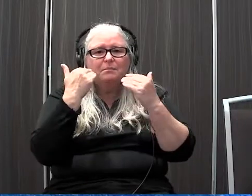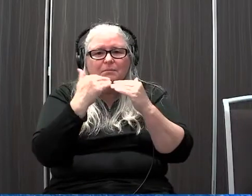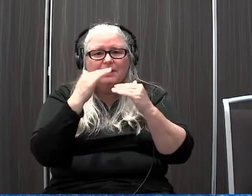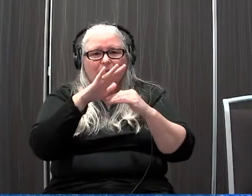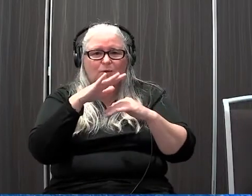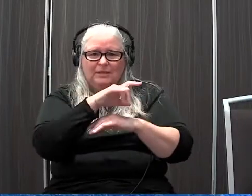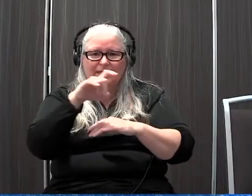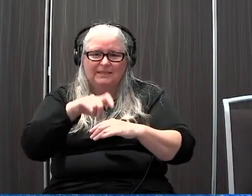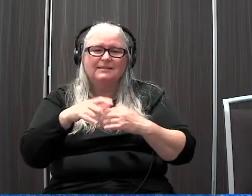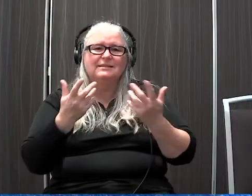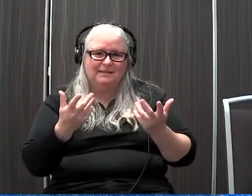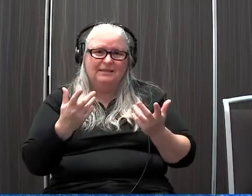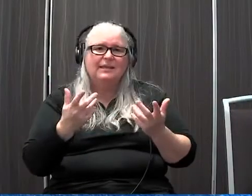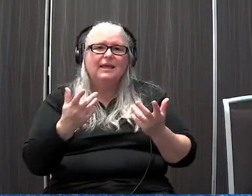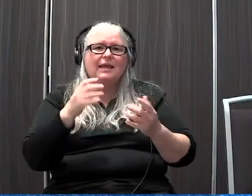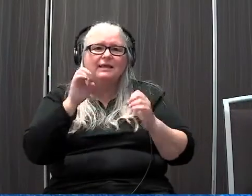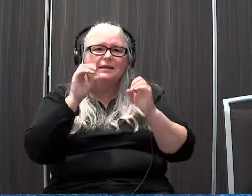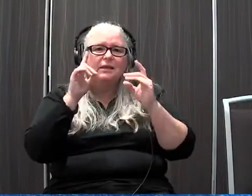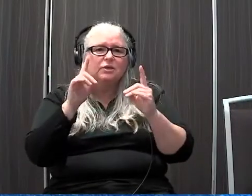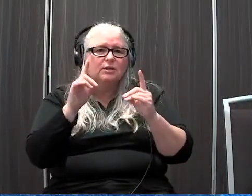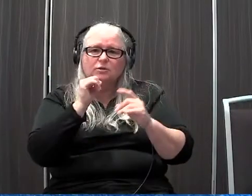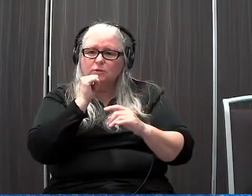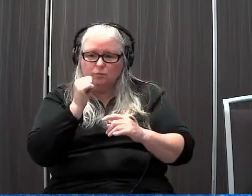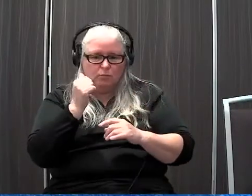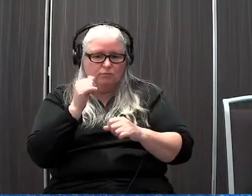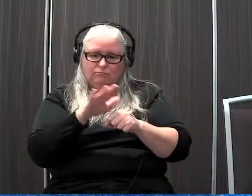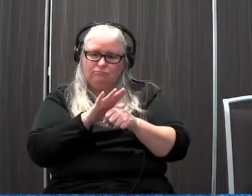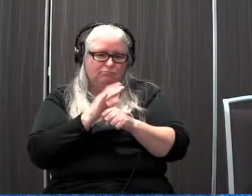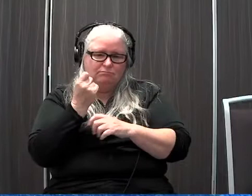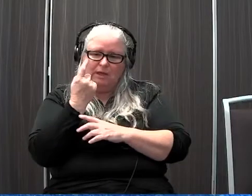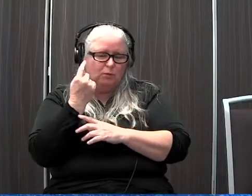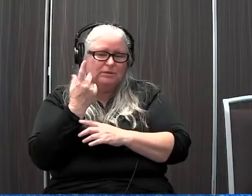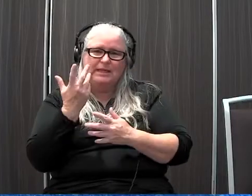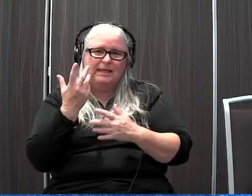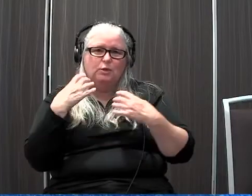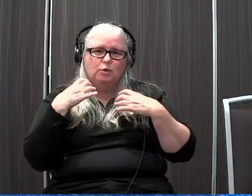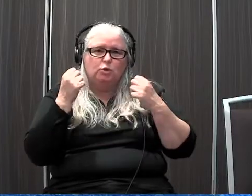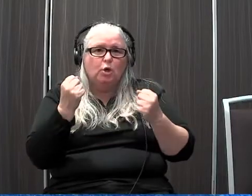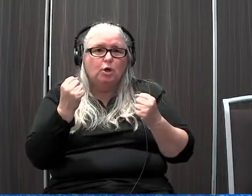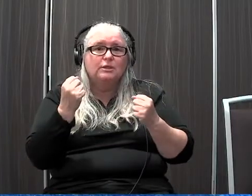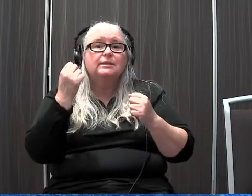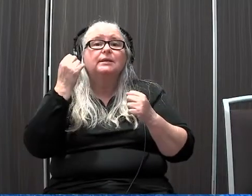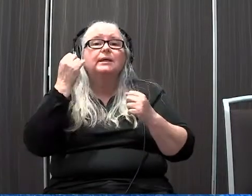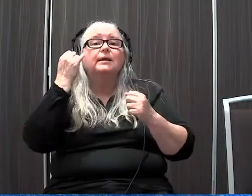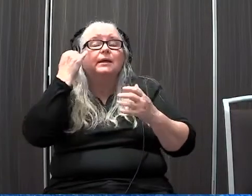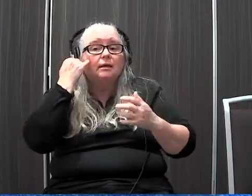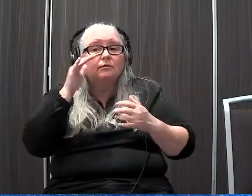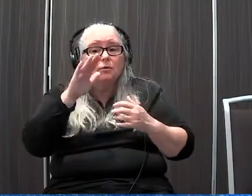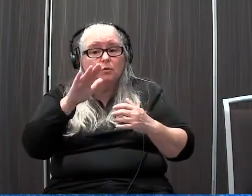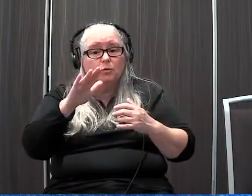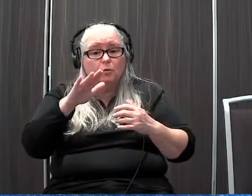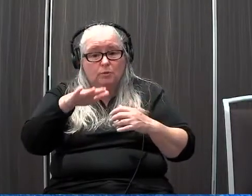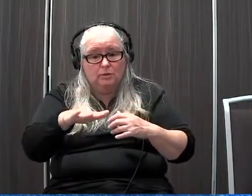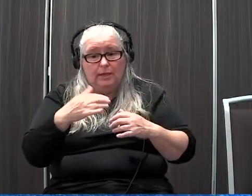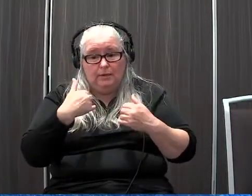And because of this, educators likely don't fully understand charge unless your child is going to a school that has really specialized